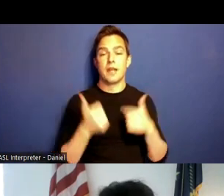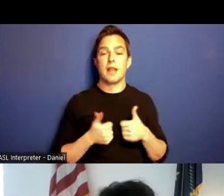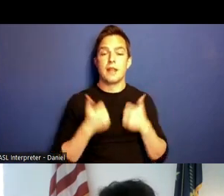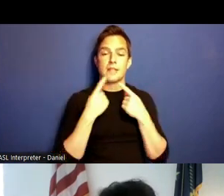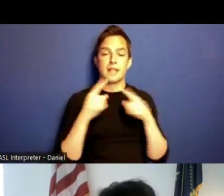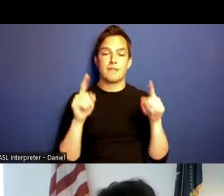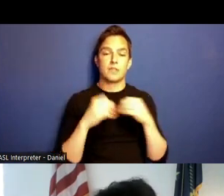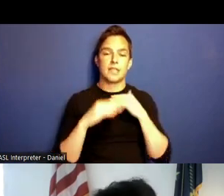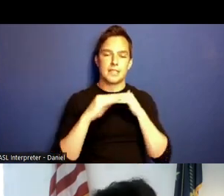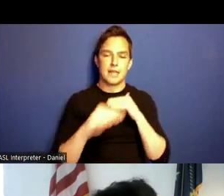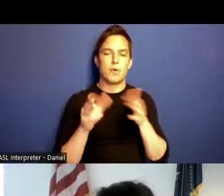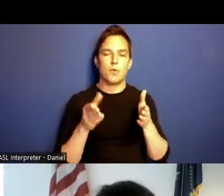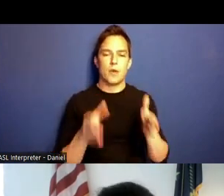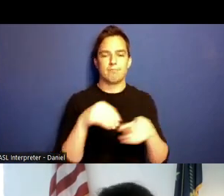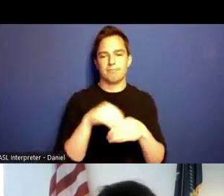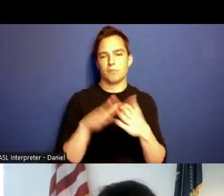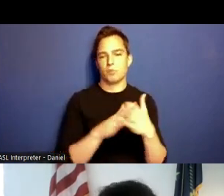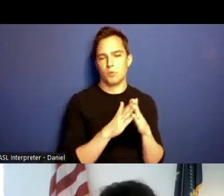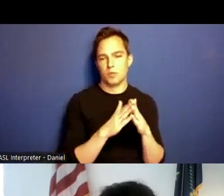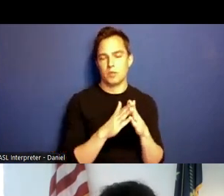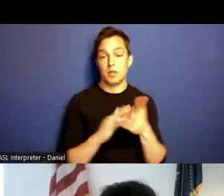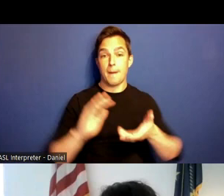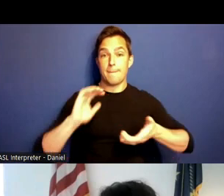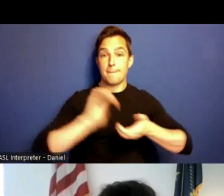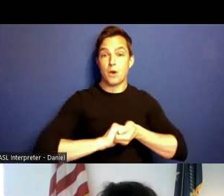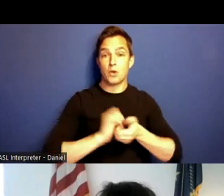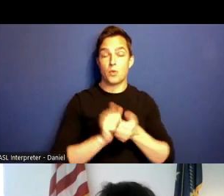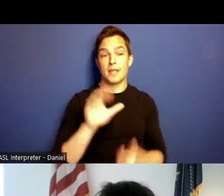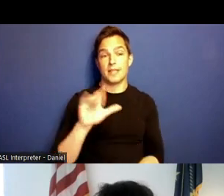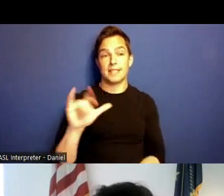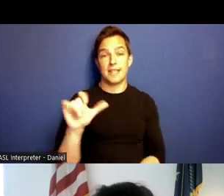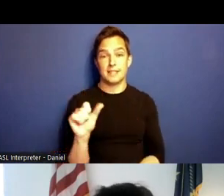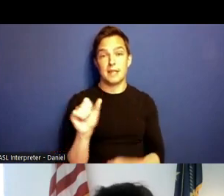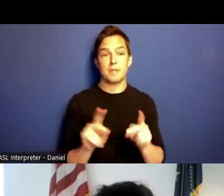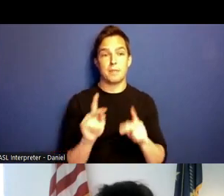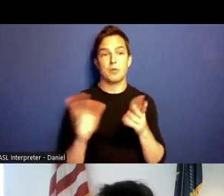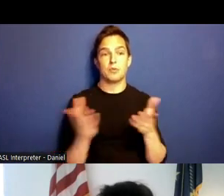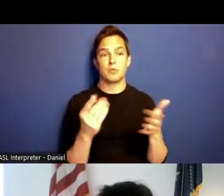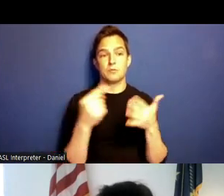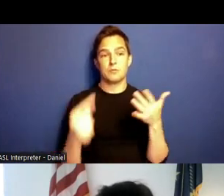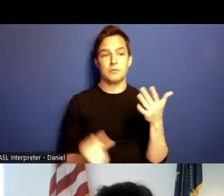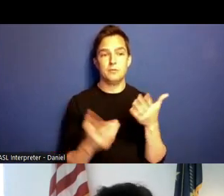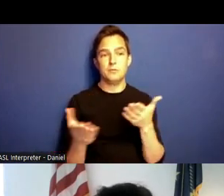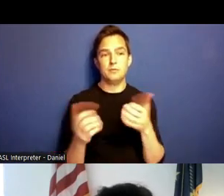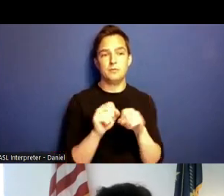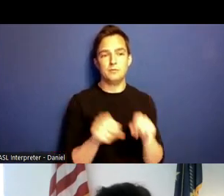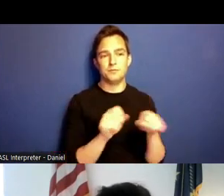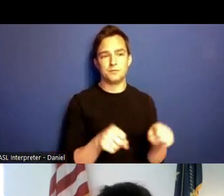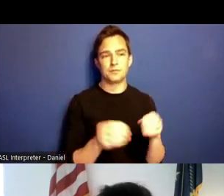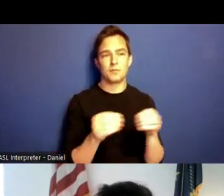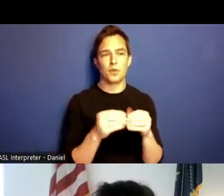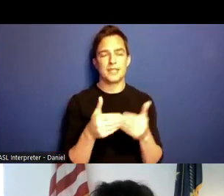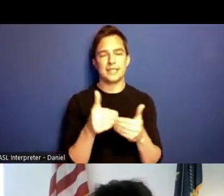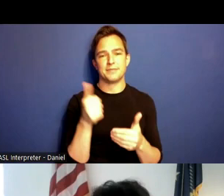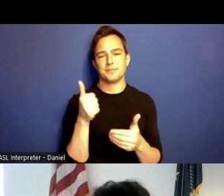stably in the community. By partnering with CILS, the people served by all of these systems can more easily